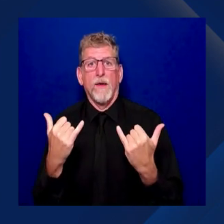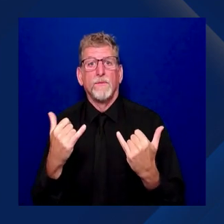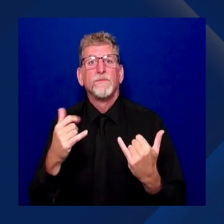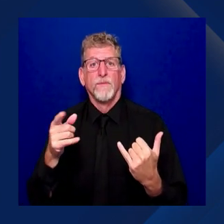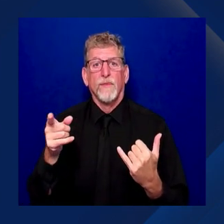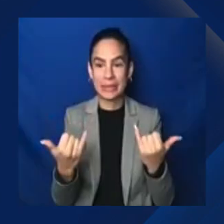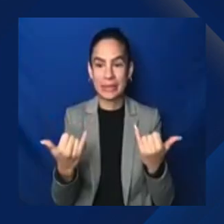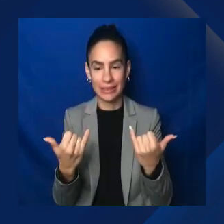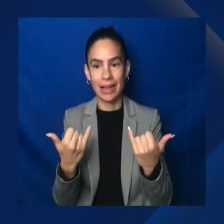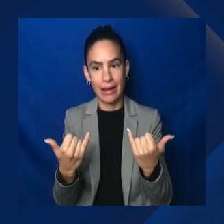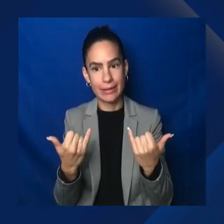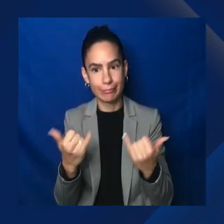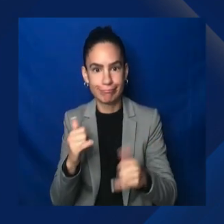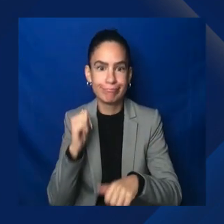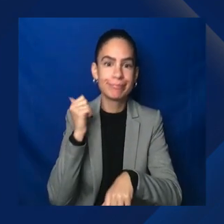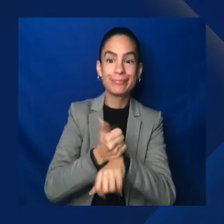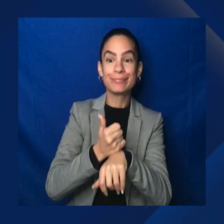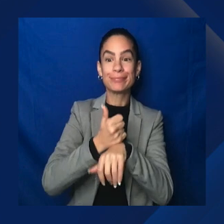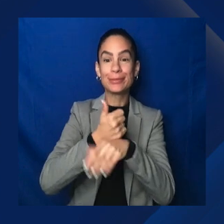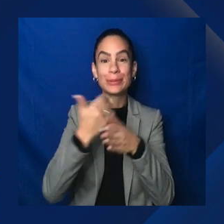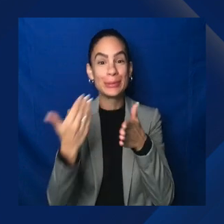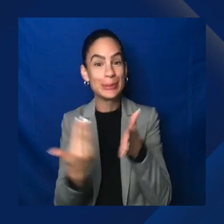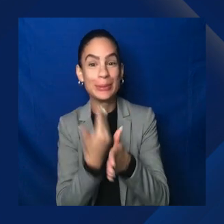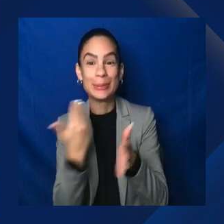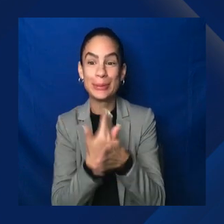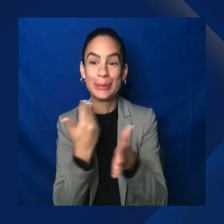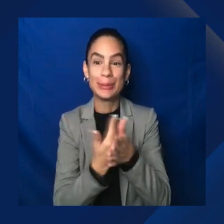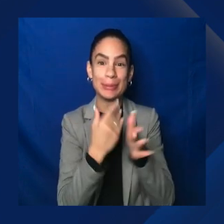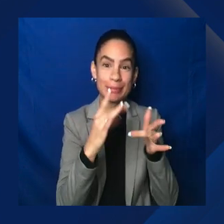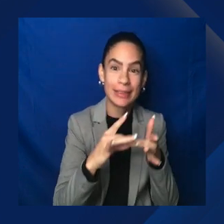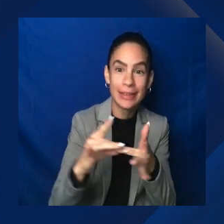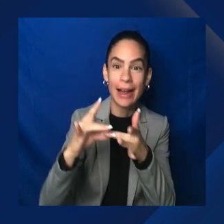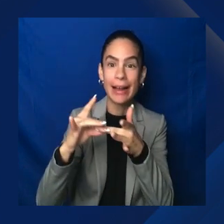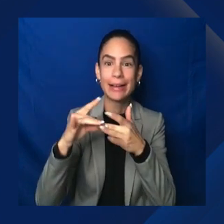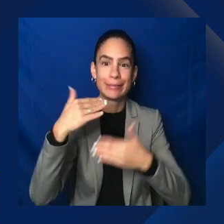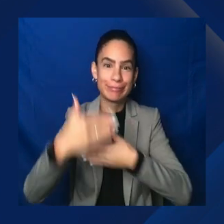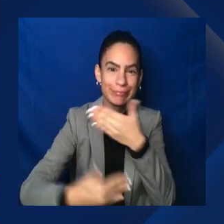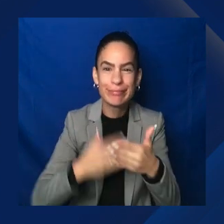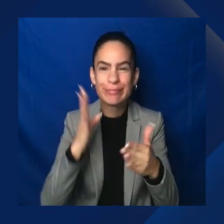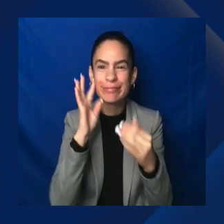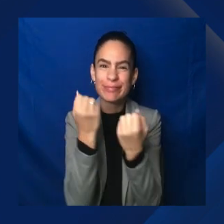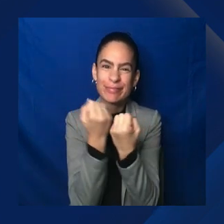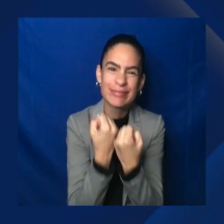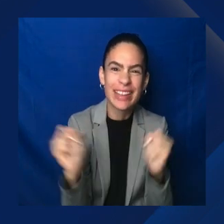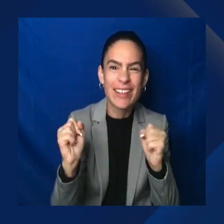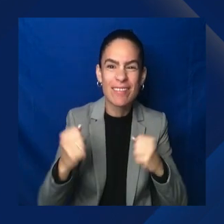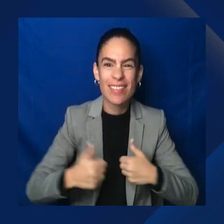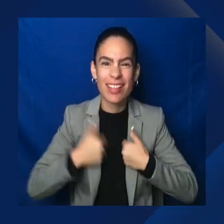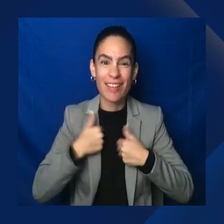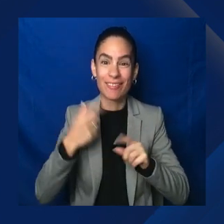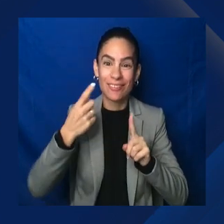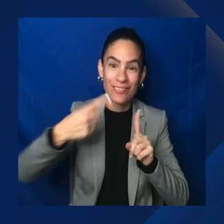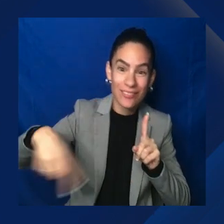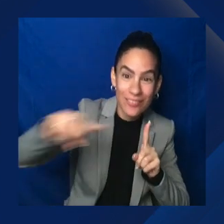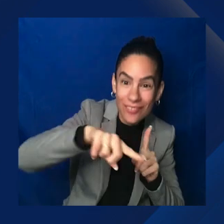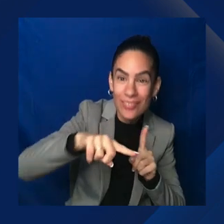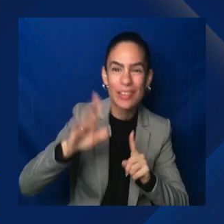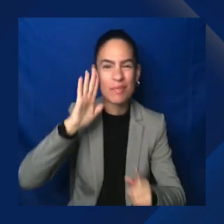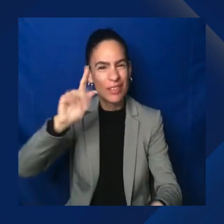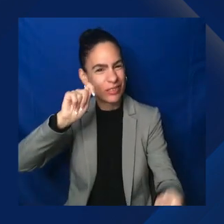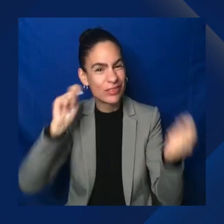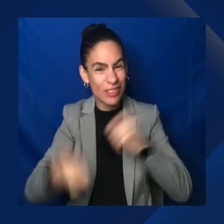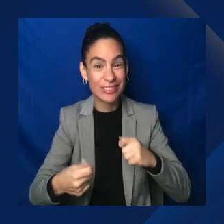This action will save lives, and it will change lives. Our Build Back Better